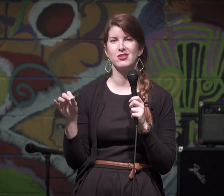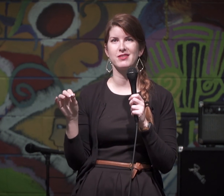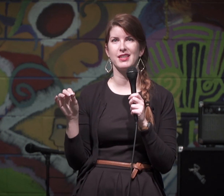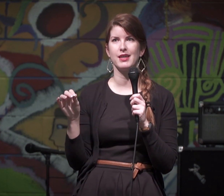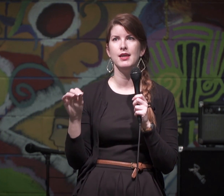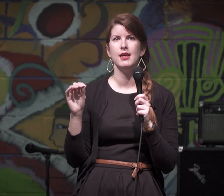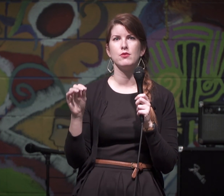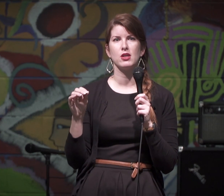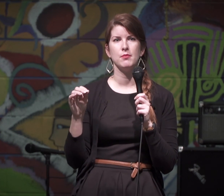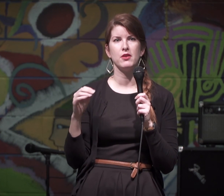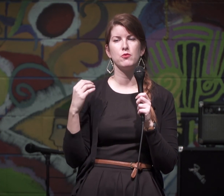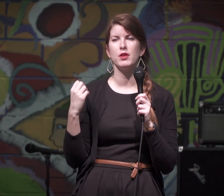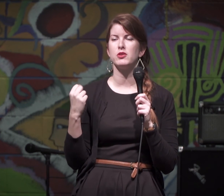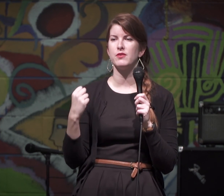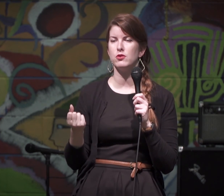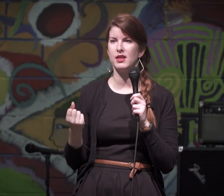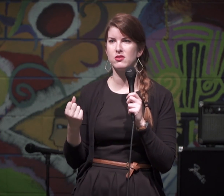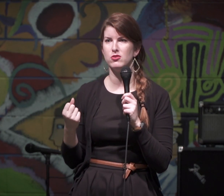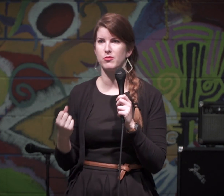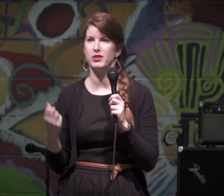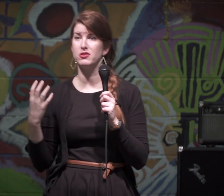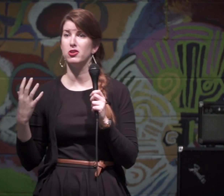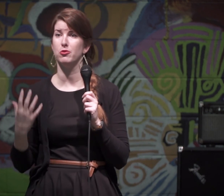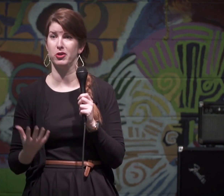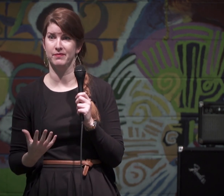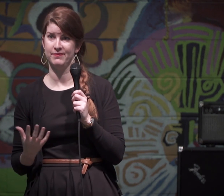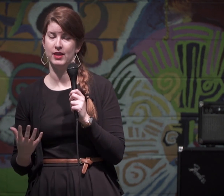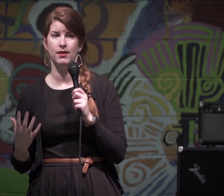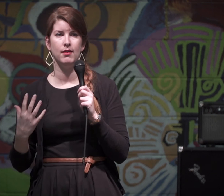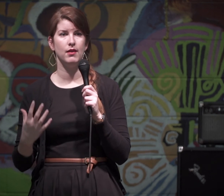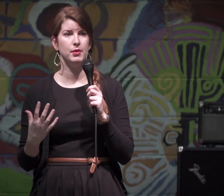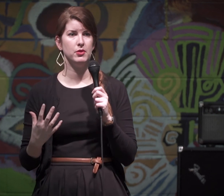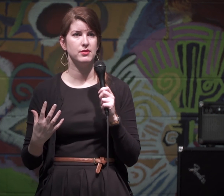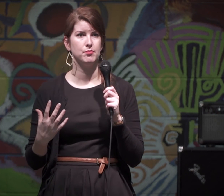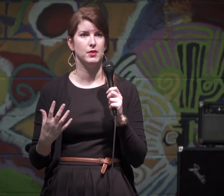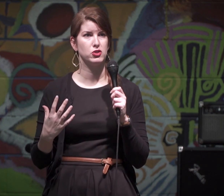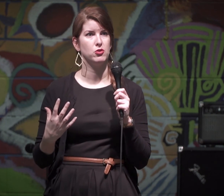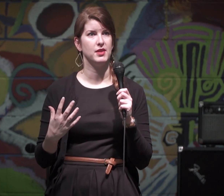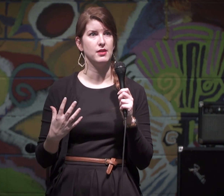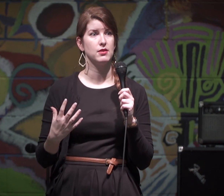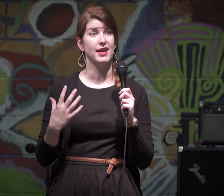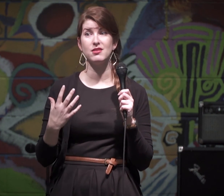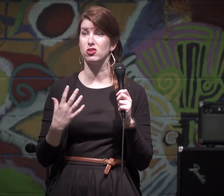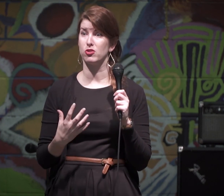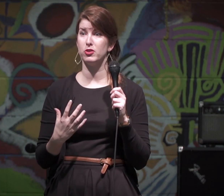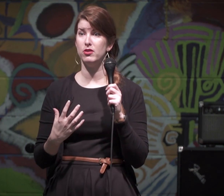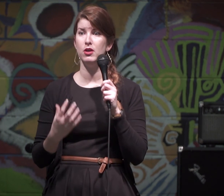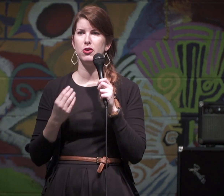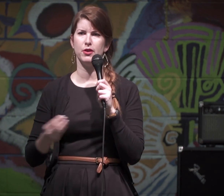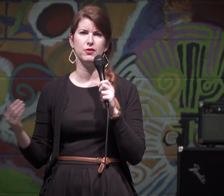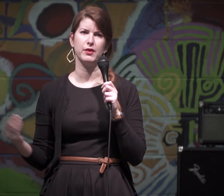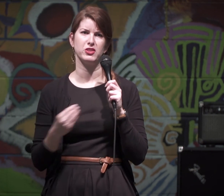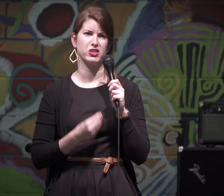really interesting. It was talking about one of the most difficult things to interpret is humor. And a lot of people assume that as an